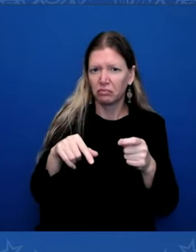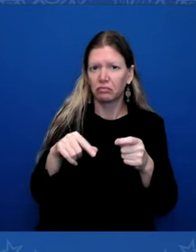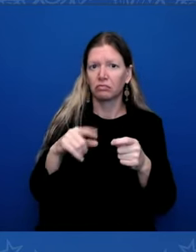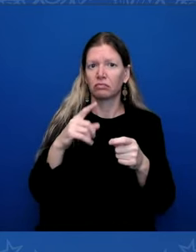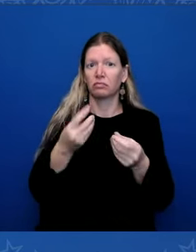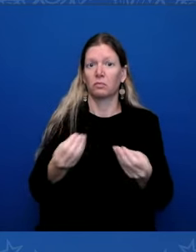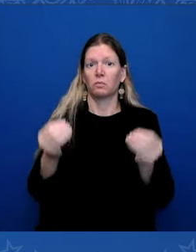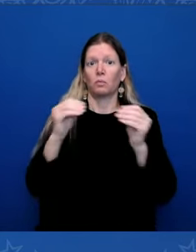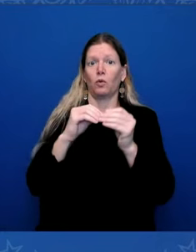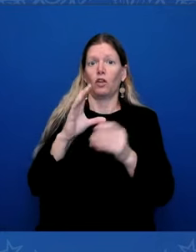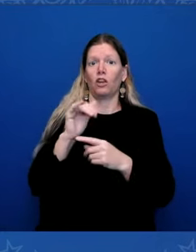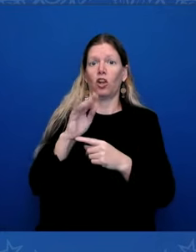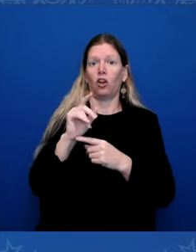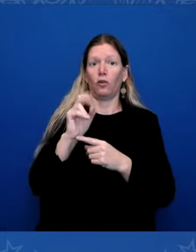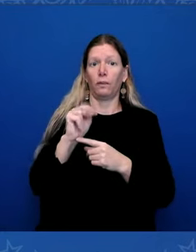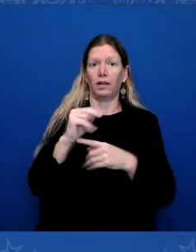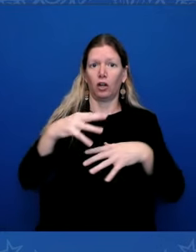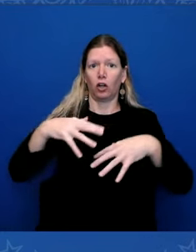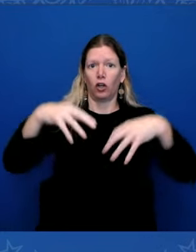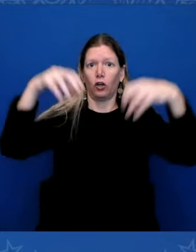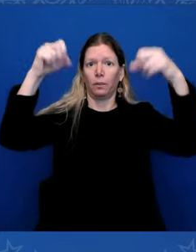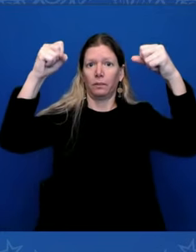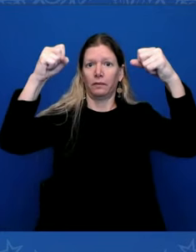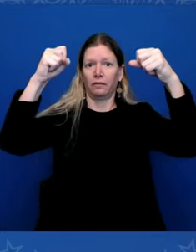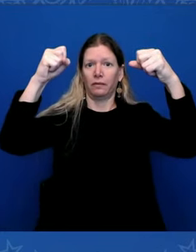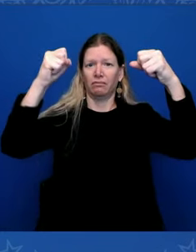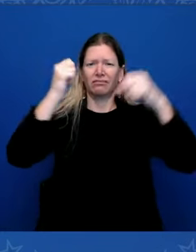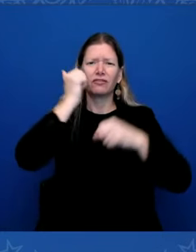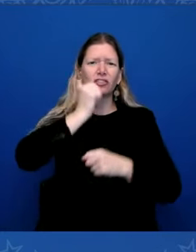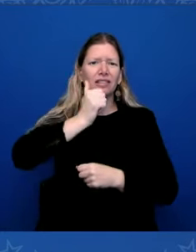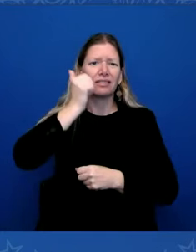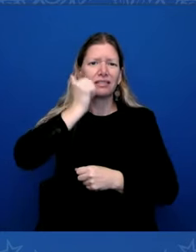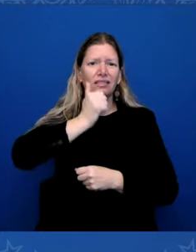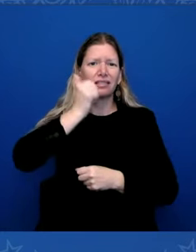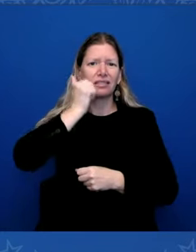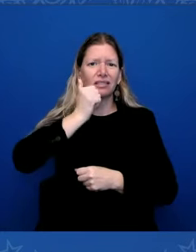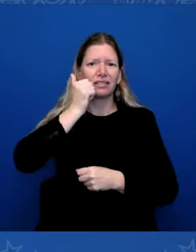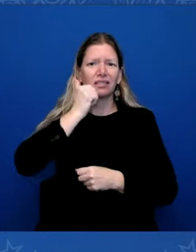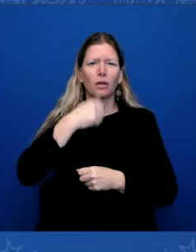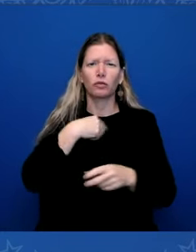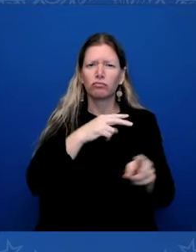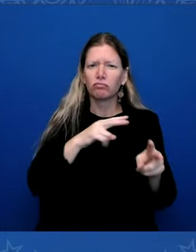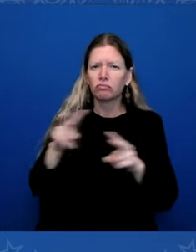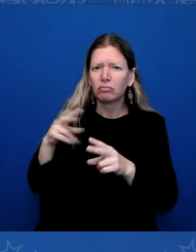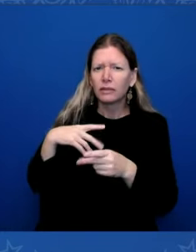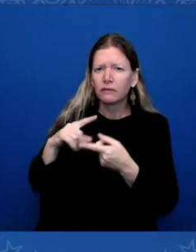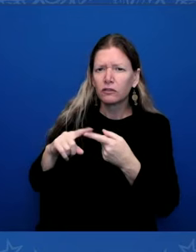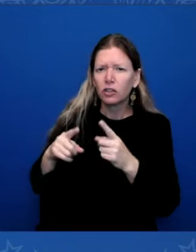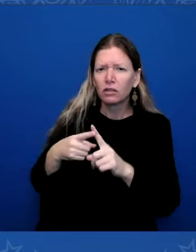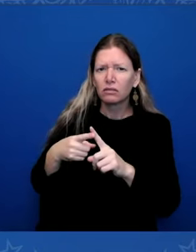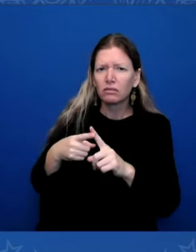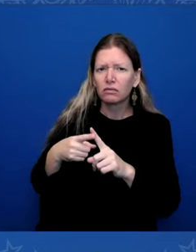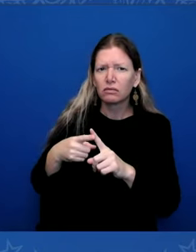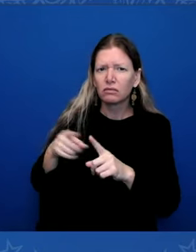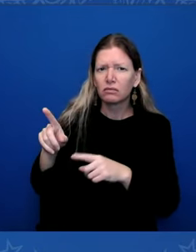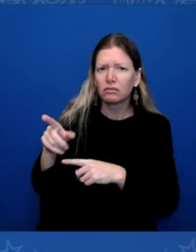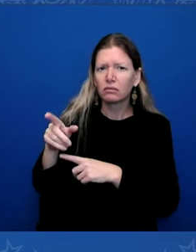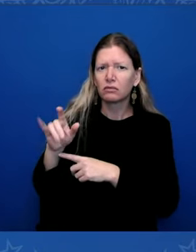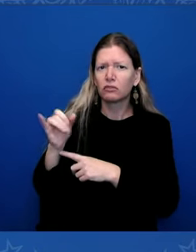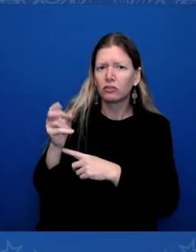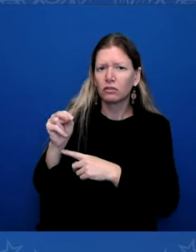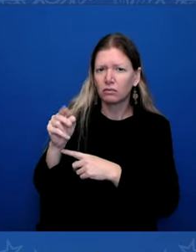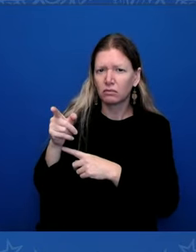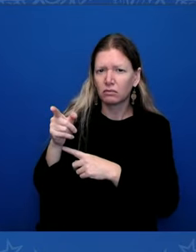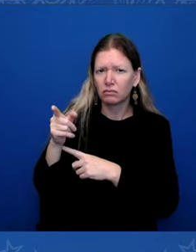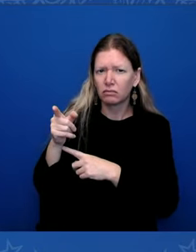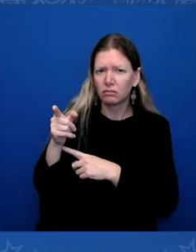basis. And I'll look to my friend John Kerry, and forgotten more about this than most people know. Correct me if I get this wrong, John, but I'm quite sure I'm